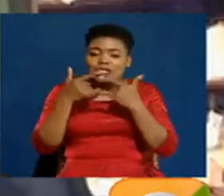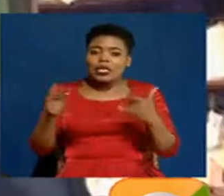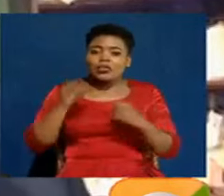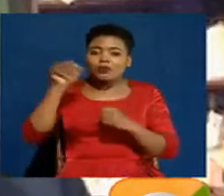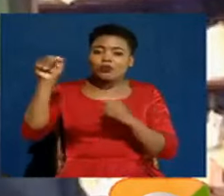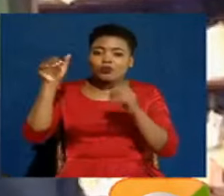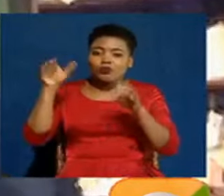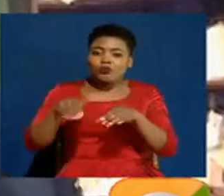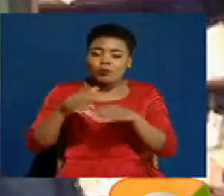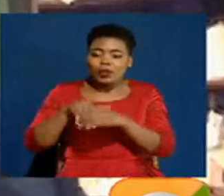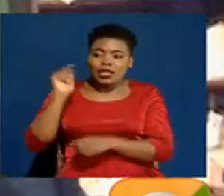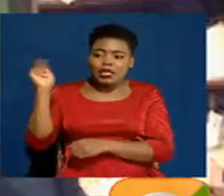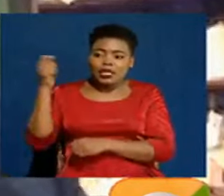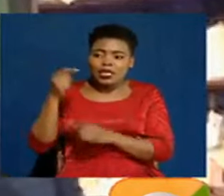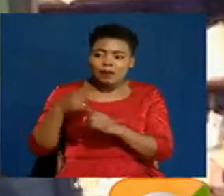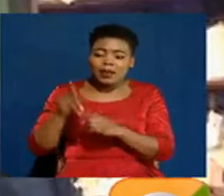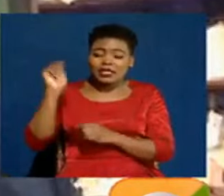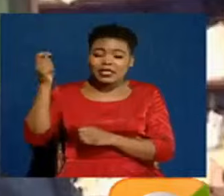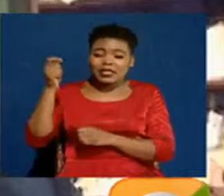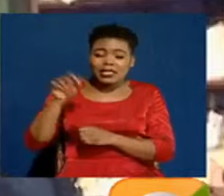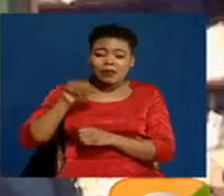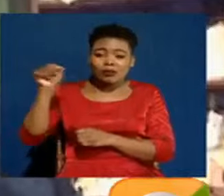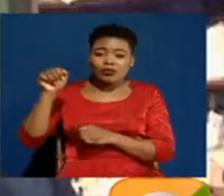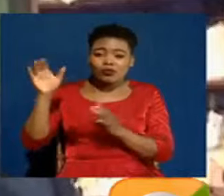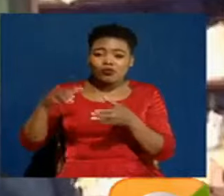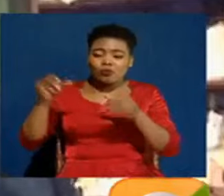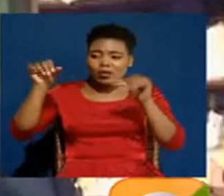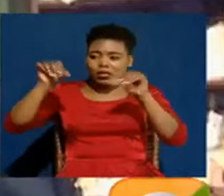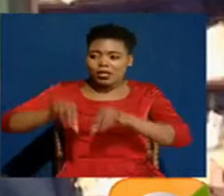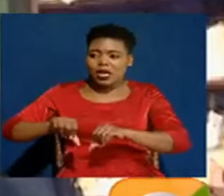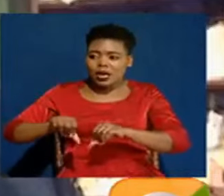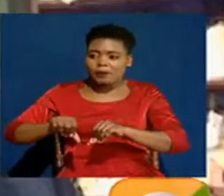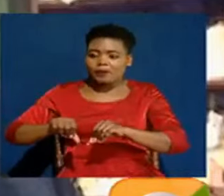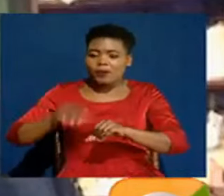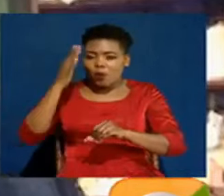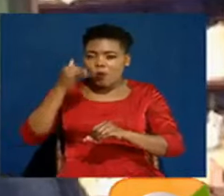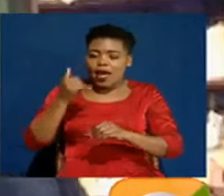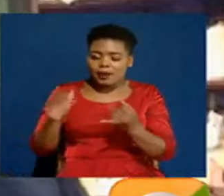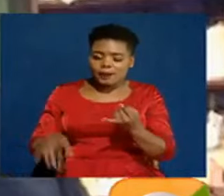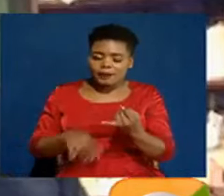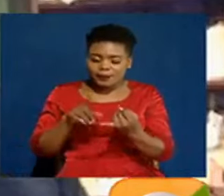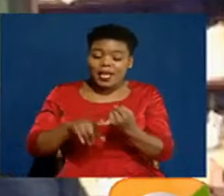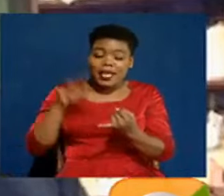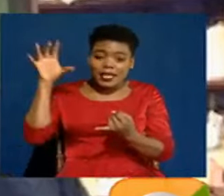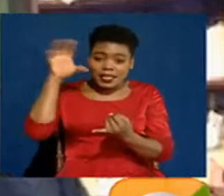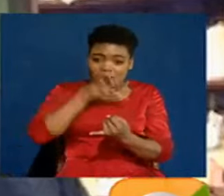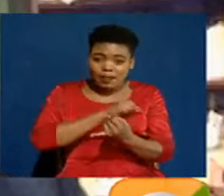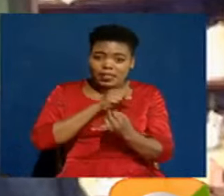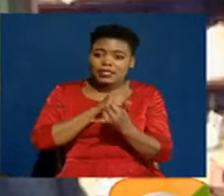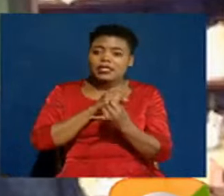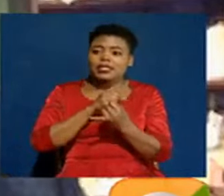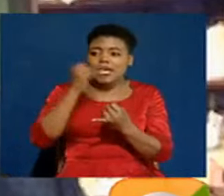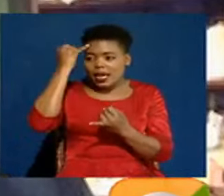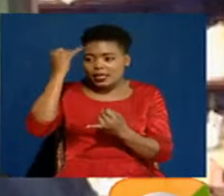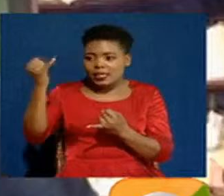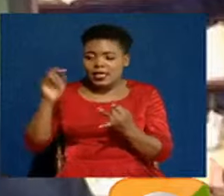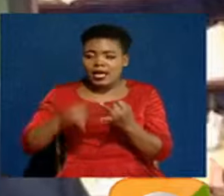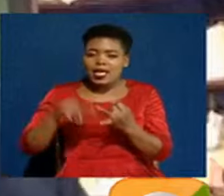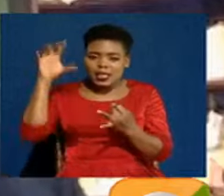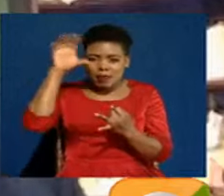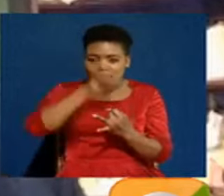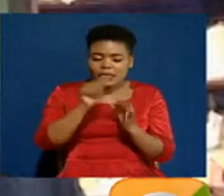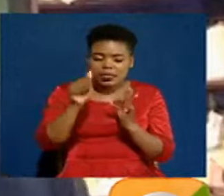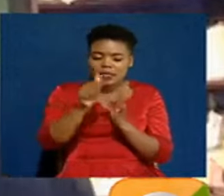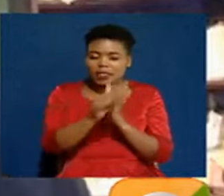to be elusive in Kenya. Ideology and values. People just rush for power. And when that